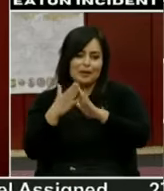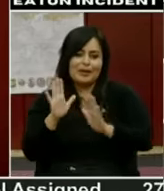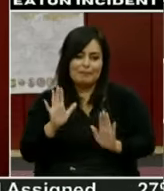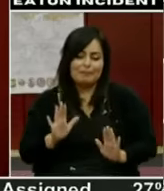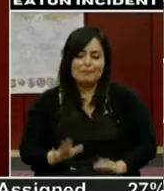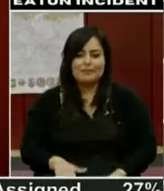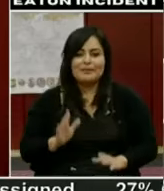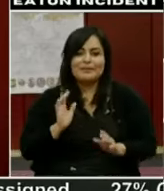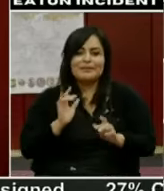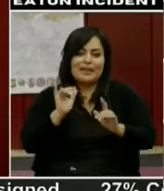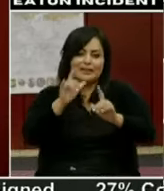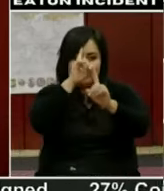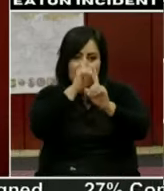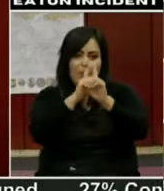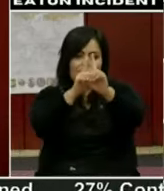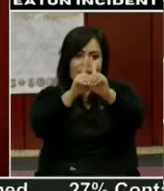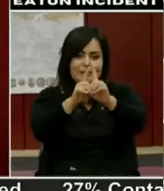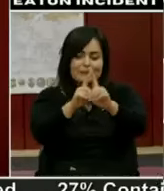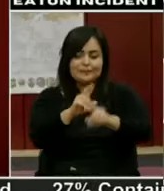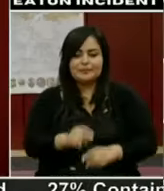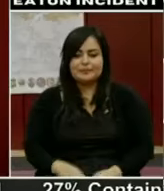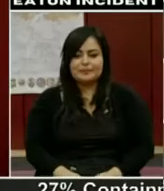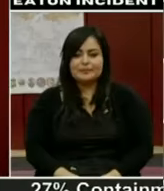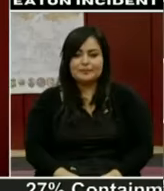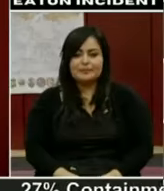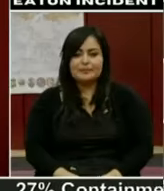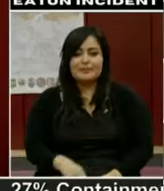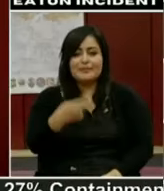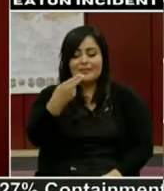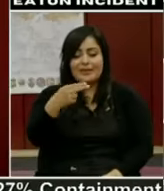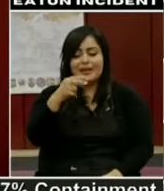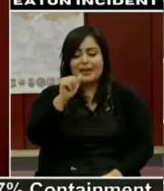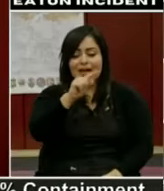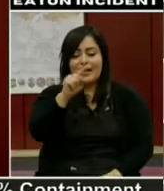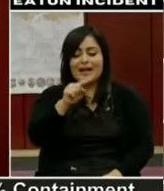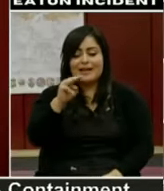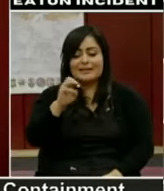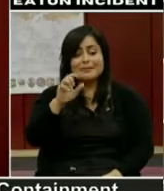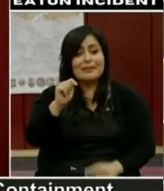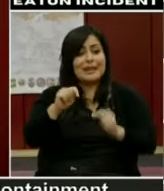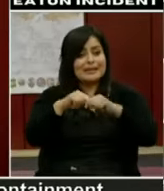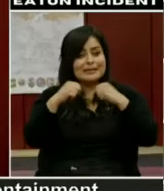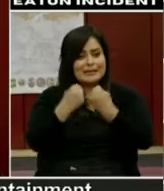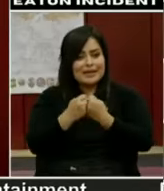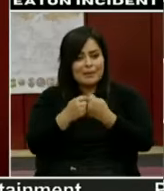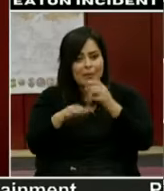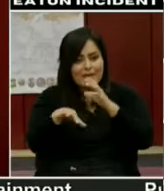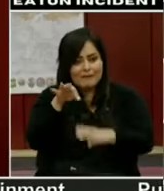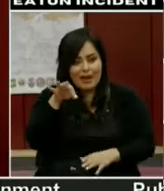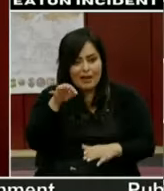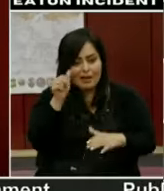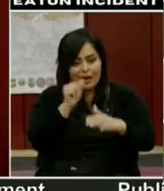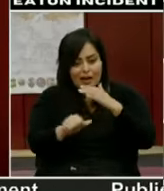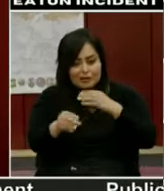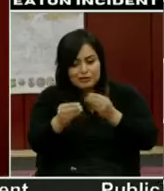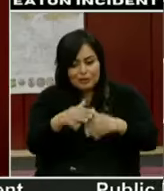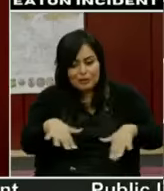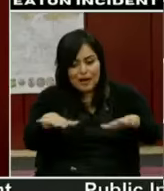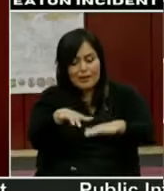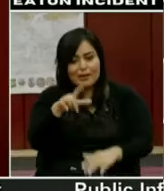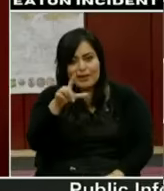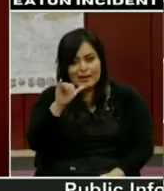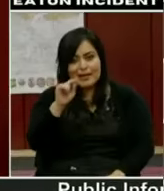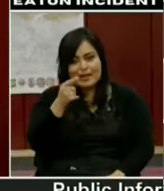That's our target goal. With the hazmat, we have found a underground lithium battery storage plant